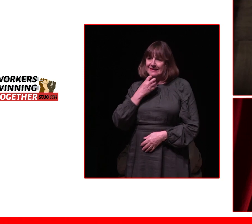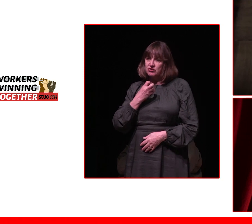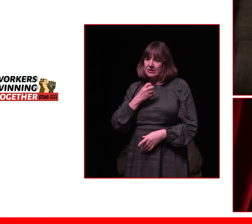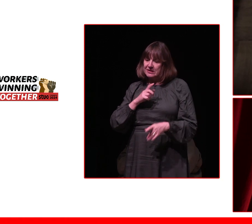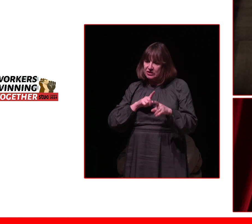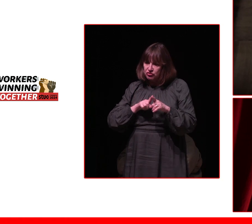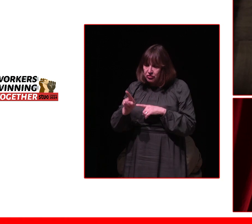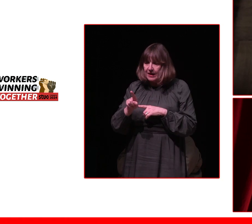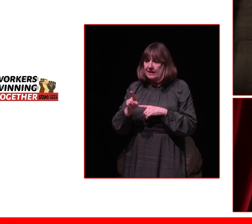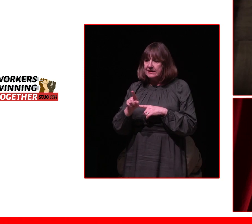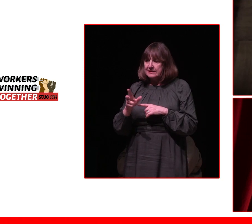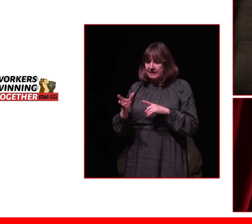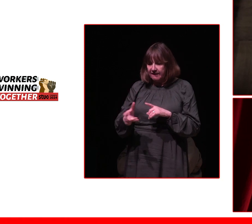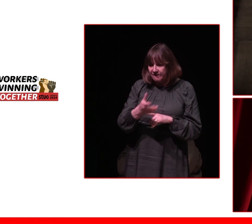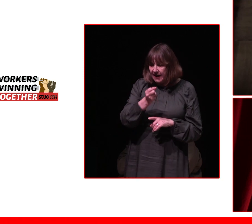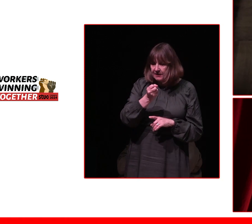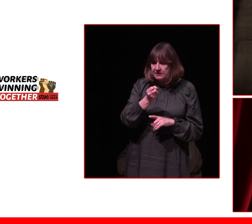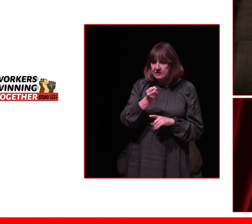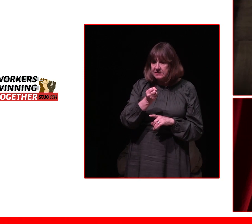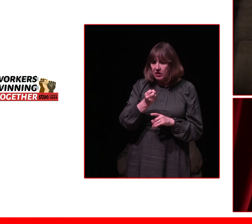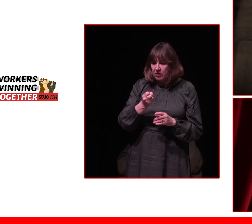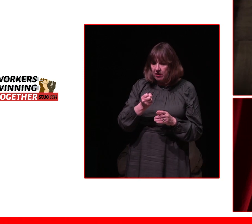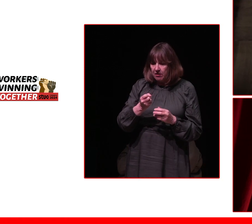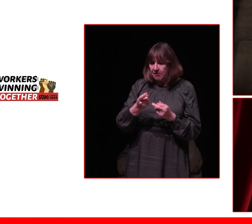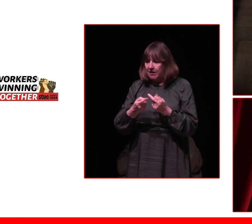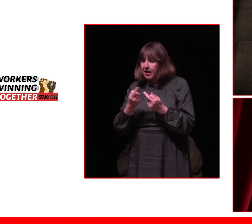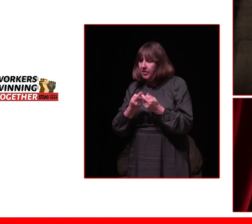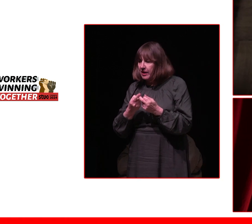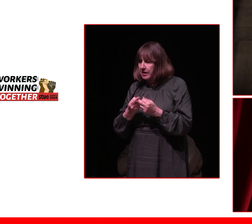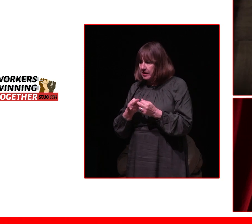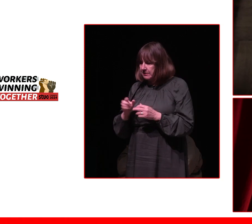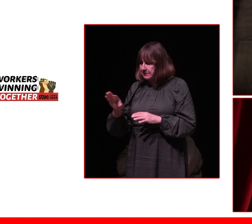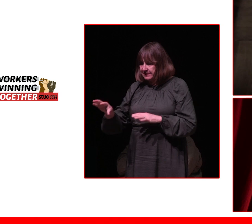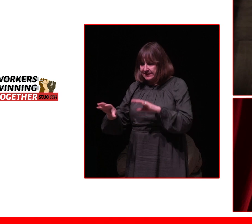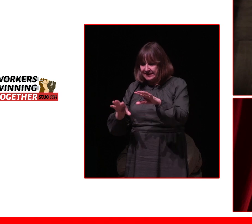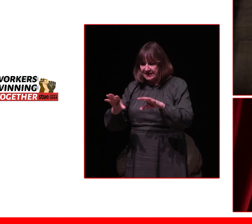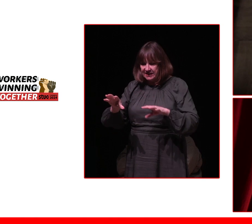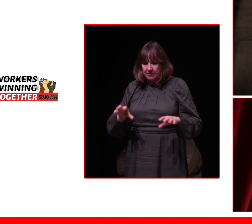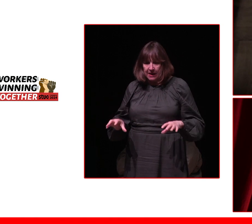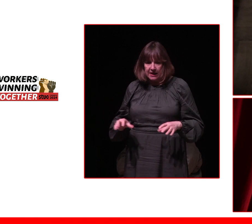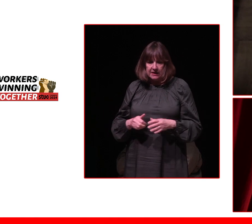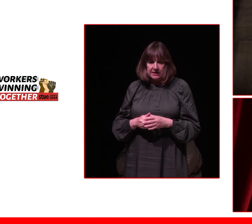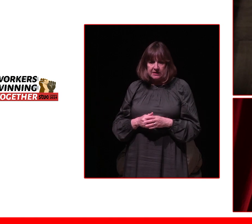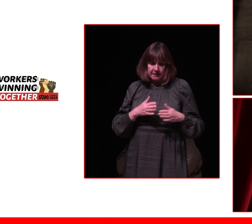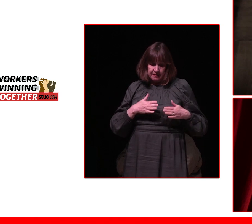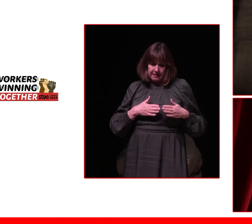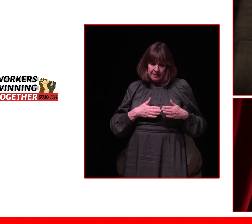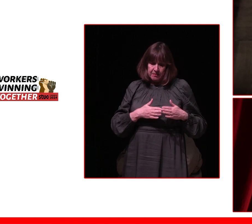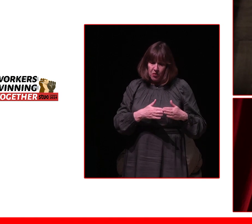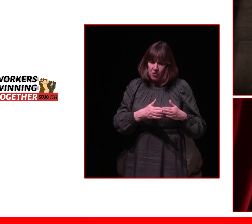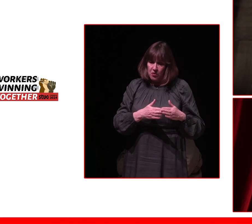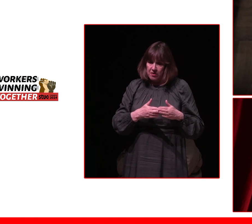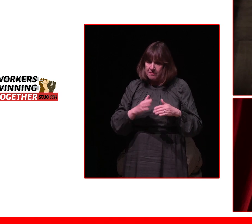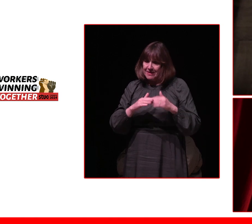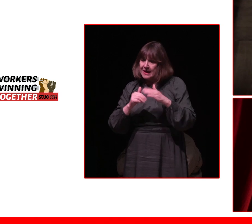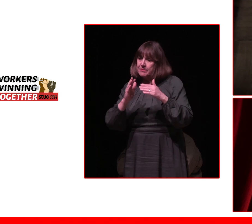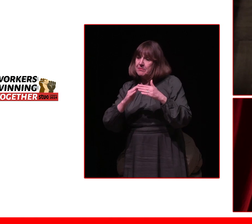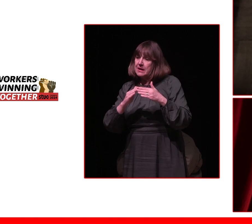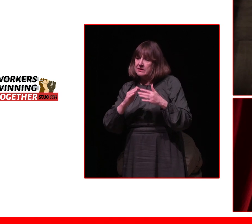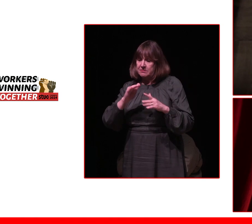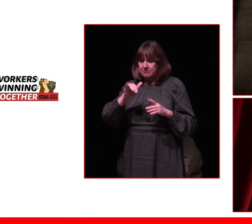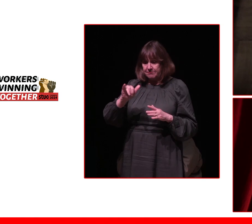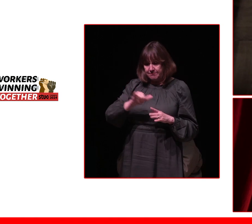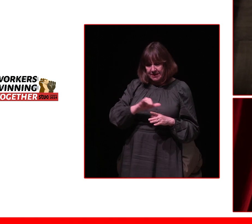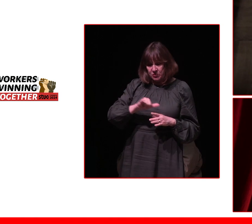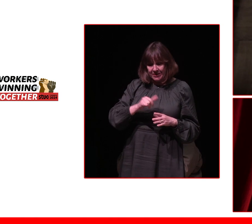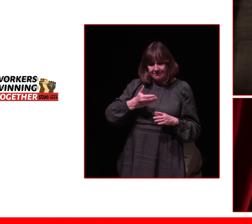to find alternative space for us. Even this port is being built between Gaza and Cyprus. This